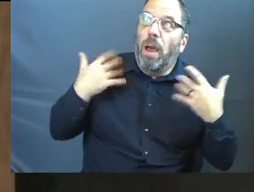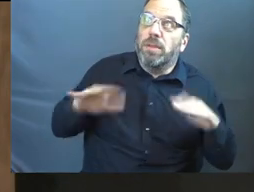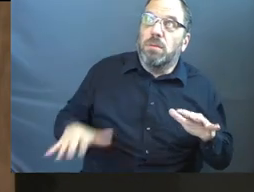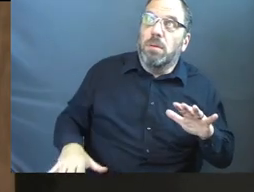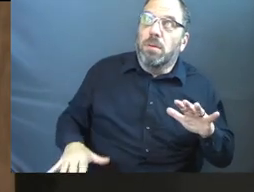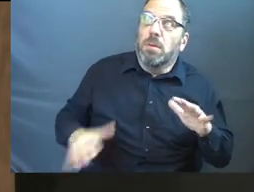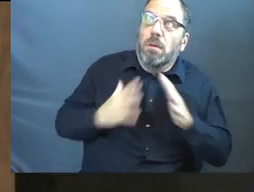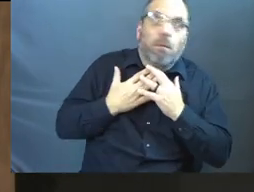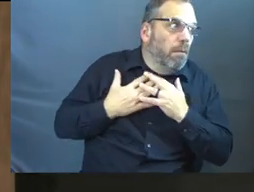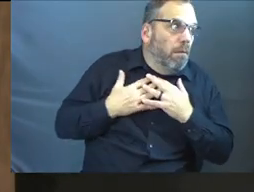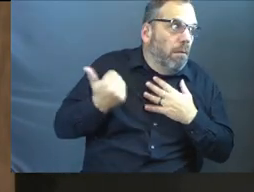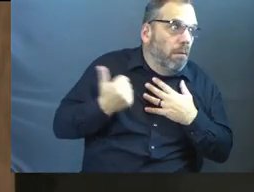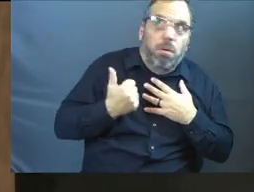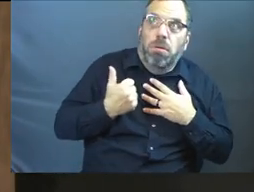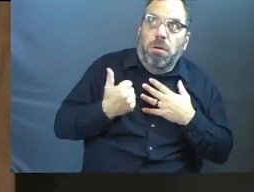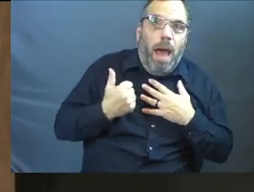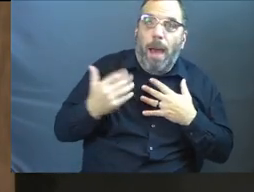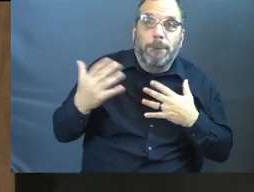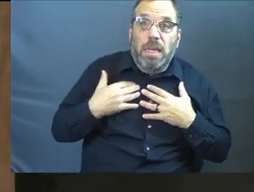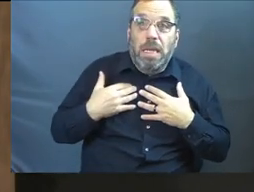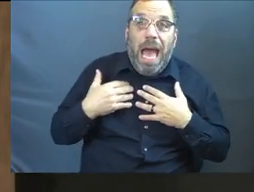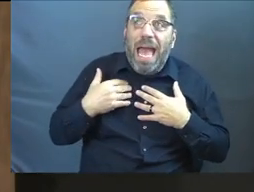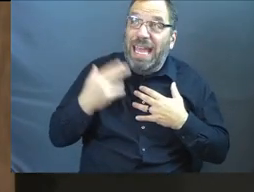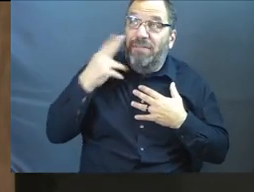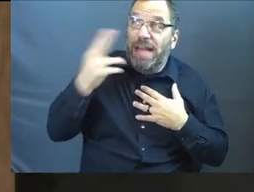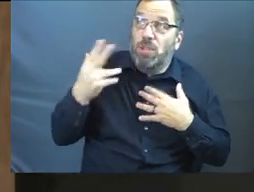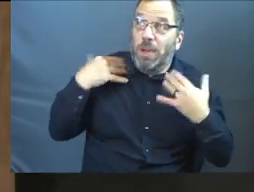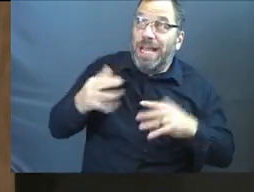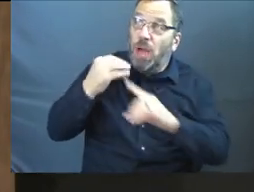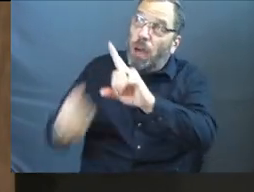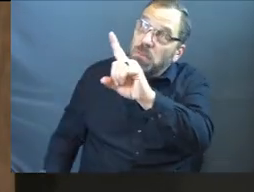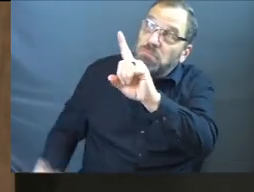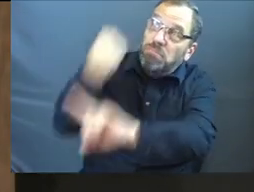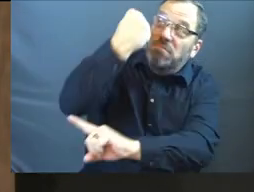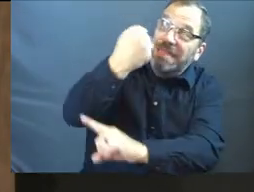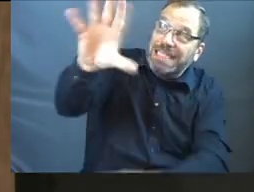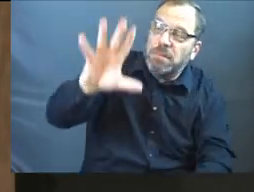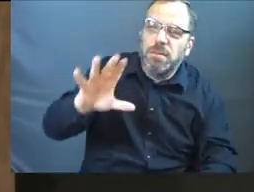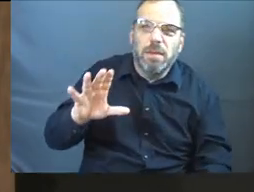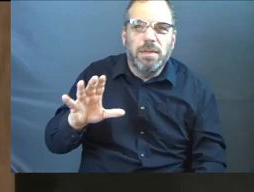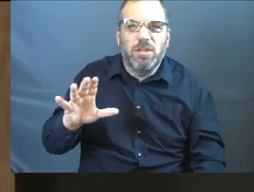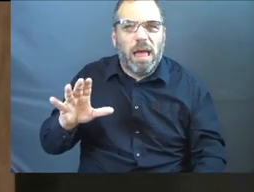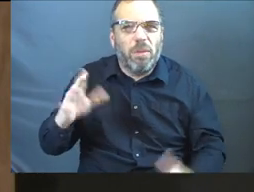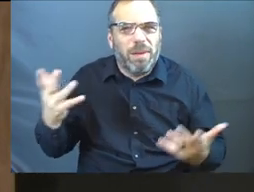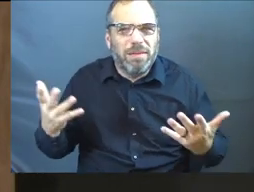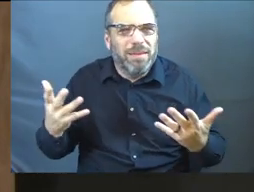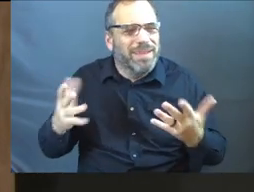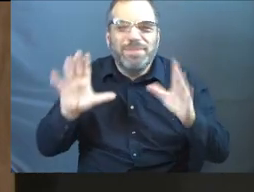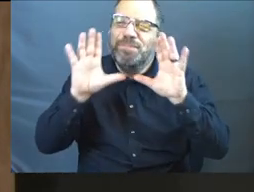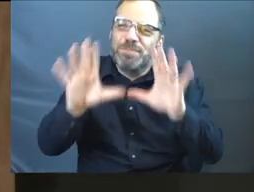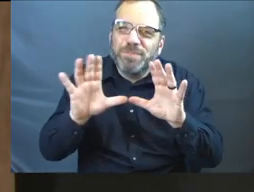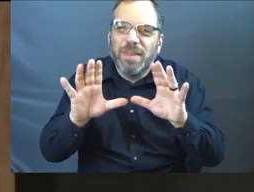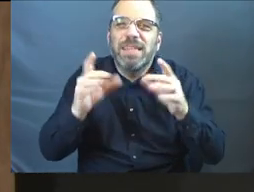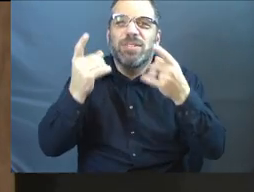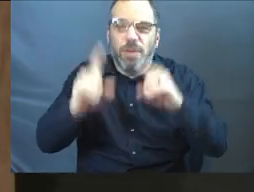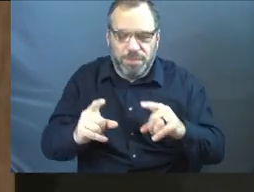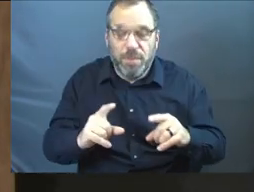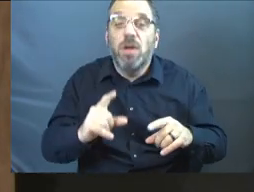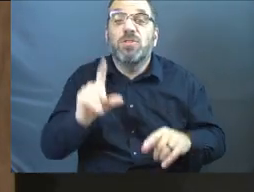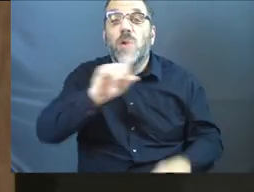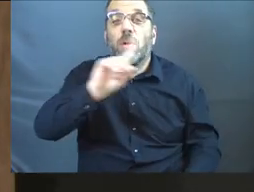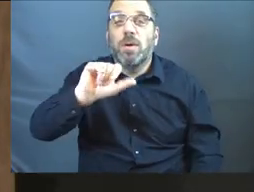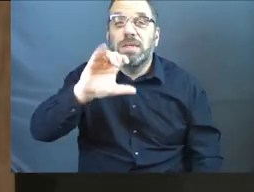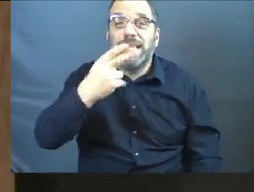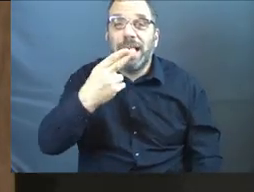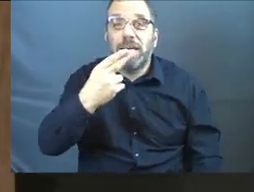are you? I would have swung on Gabriel. You know what I mean? No. But it gets crazy. Like, what's going on out here? And this is what happens. He's there.